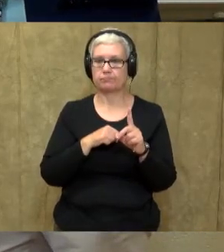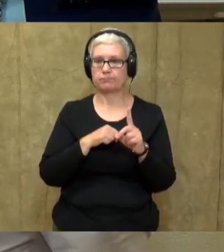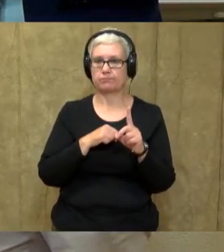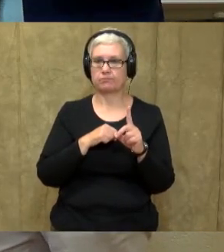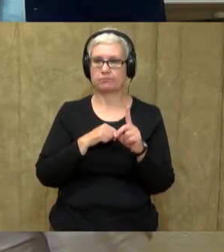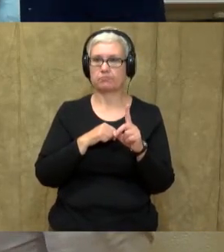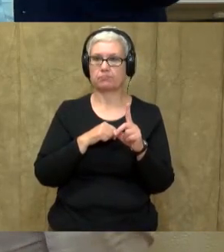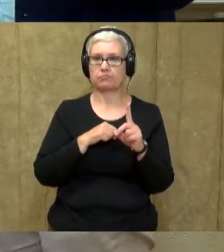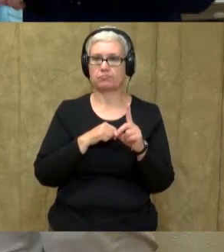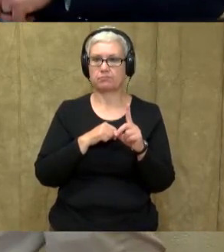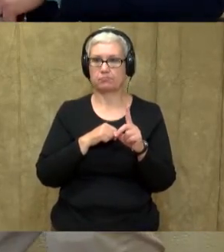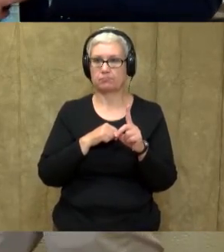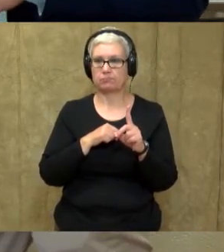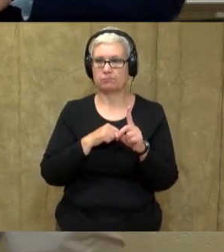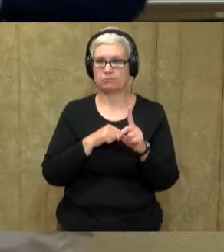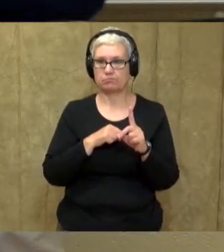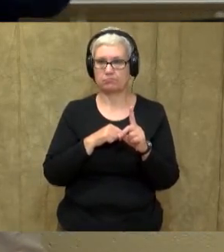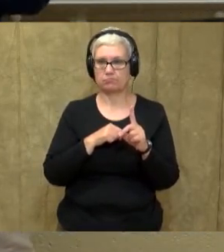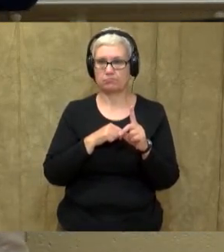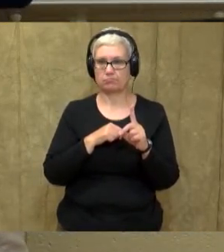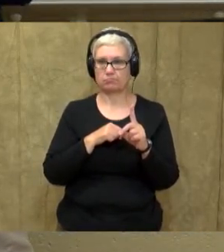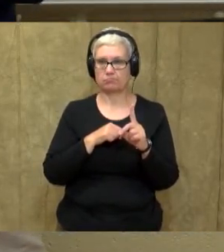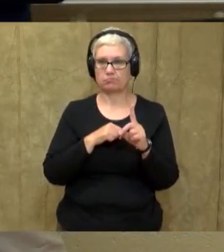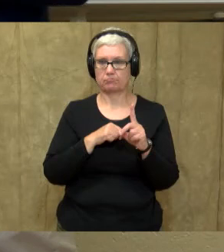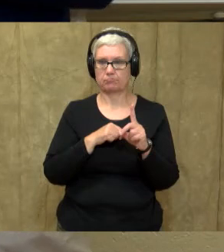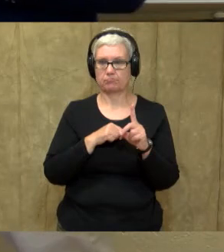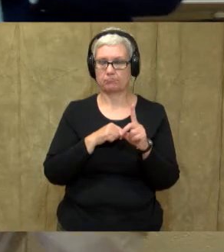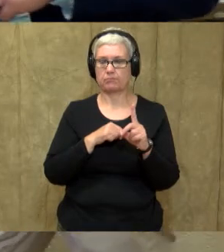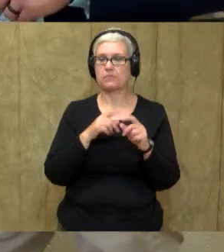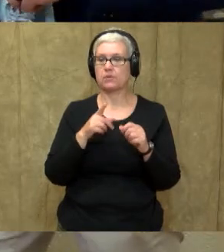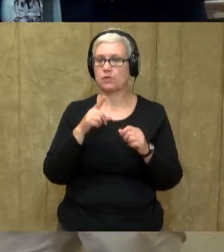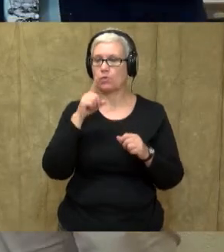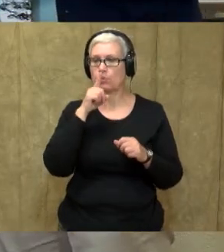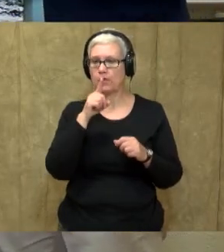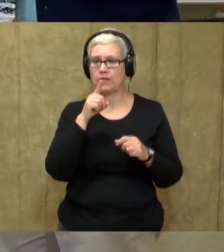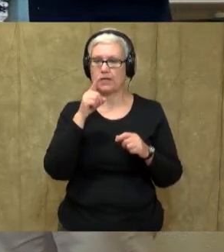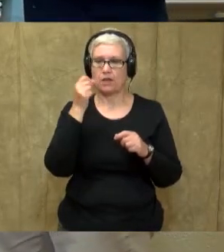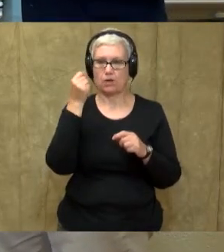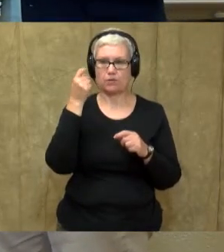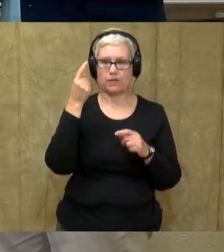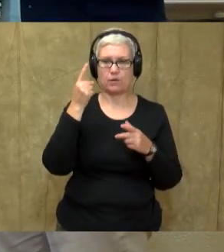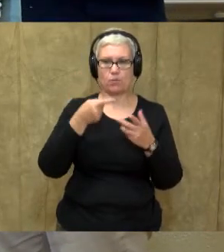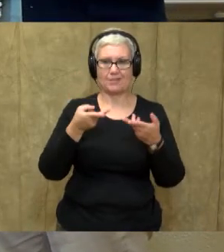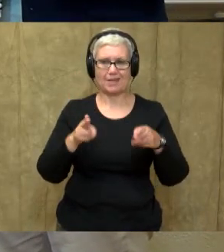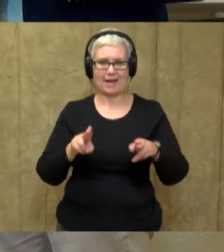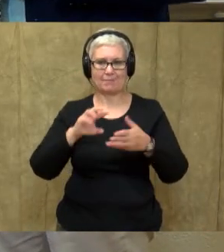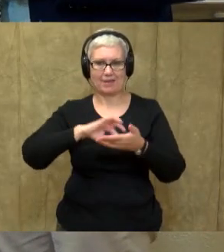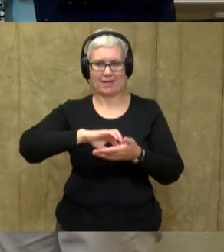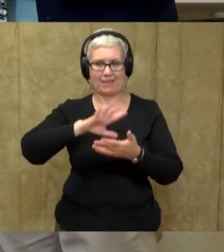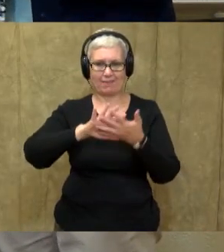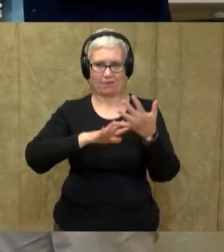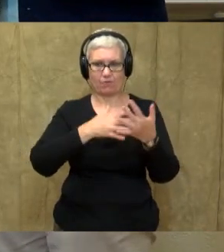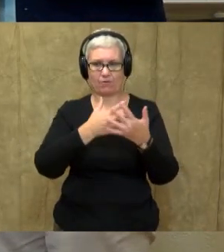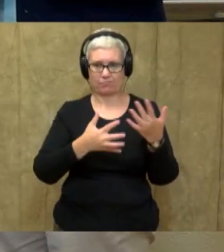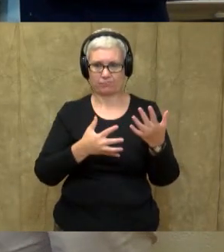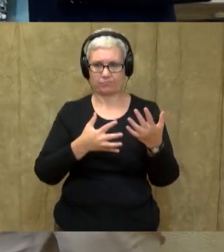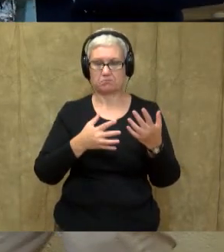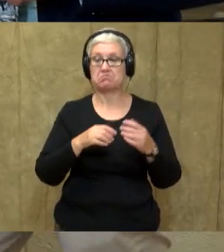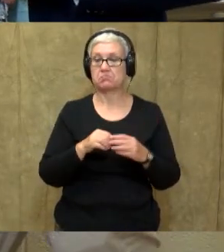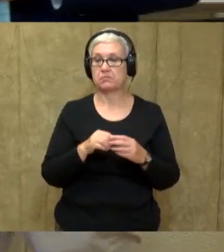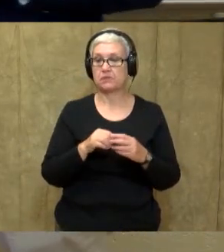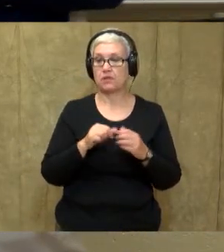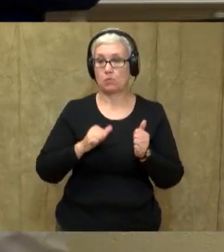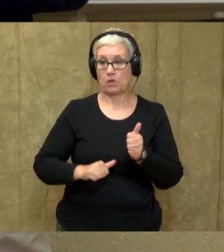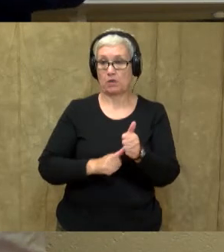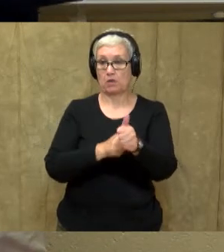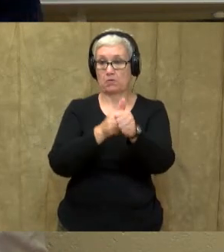goal. So we can kind of use these equations to really understand what's going on with the path of this ball, where it's going to